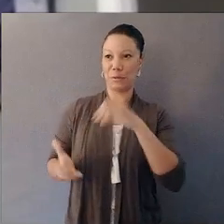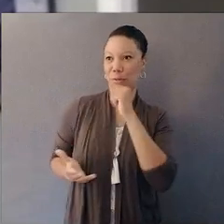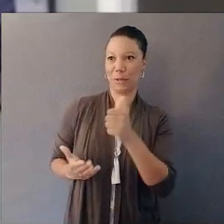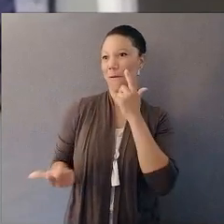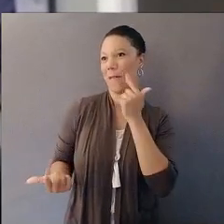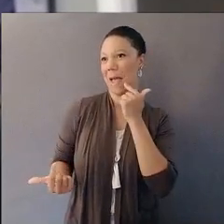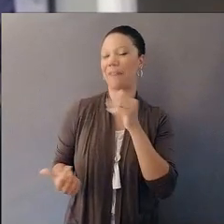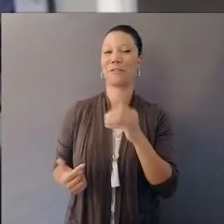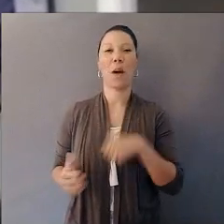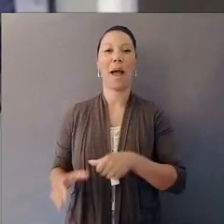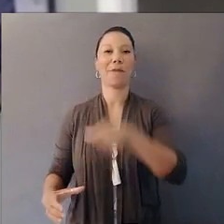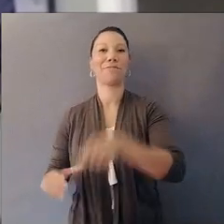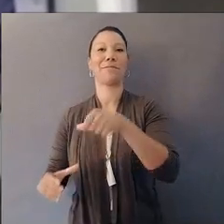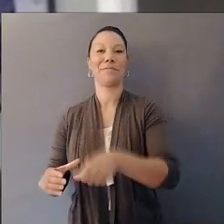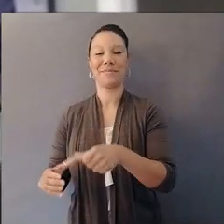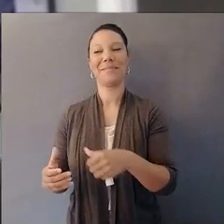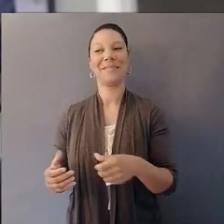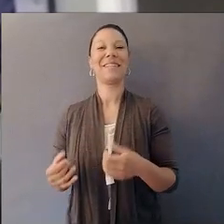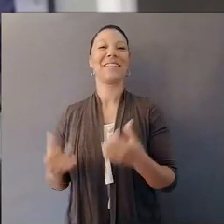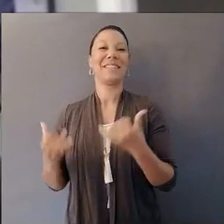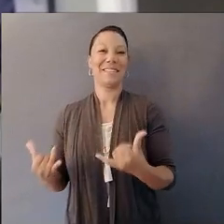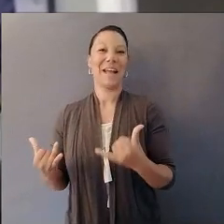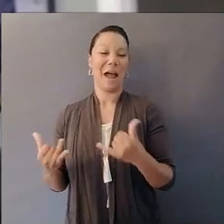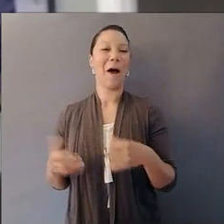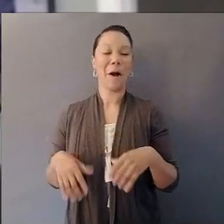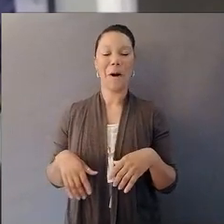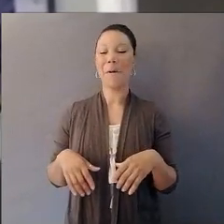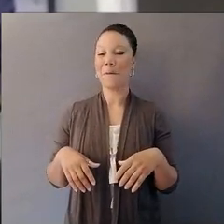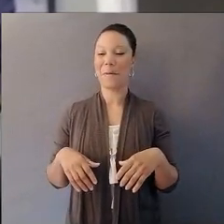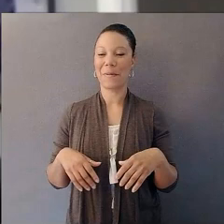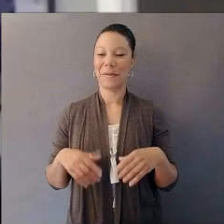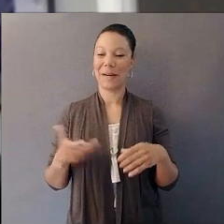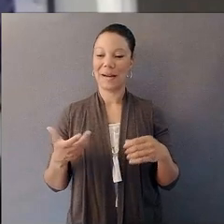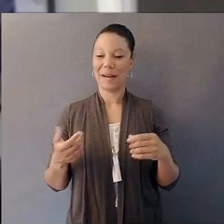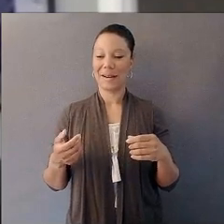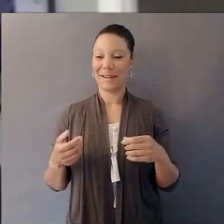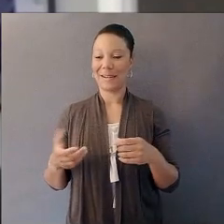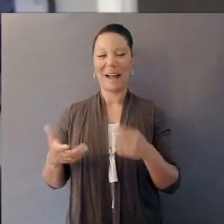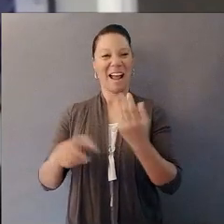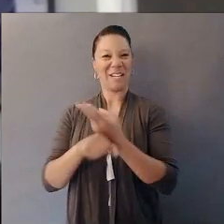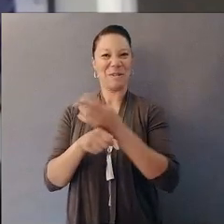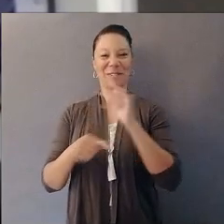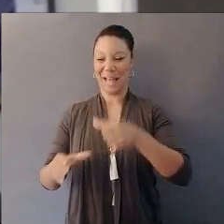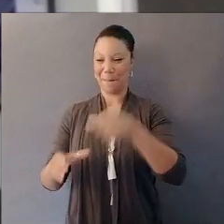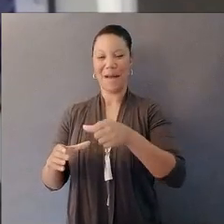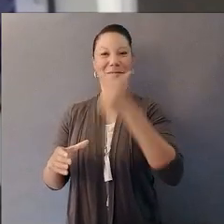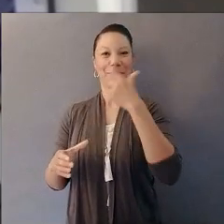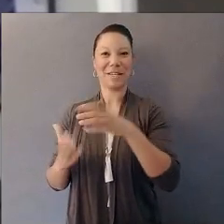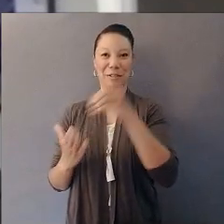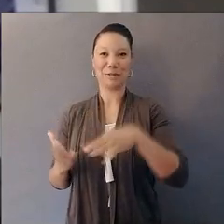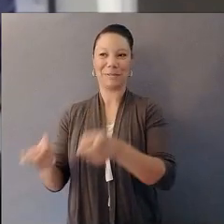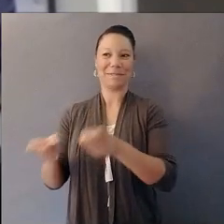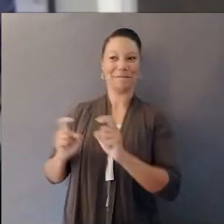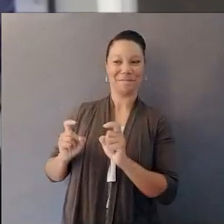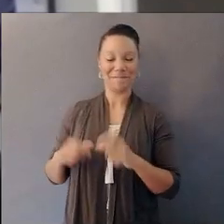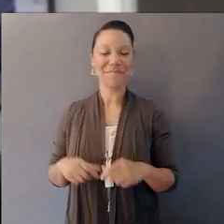of generous students. But I tried to make sure that students could maintain that feel and have that normalcy of being in a classroom and kind of talking about the math.